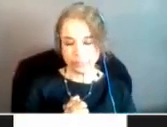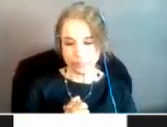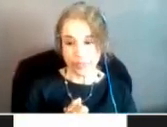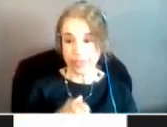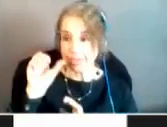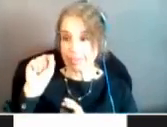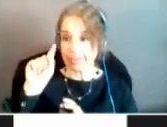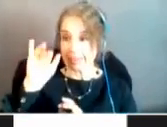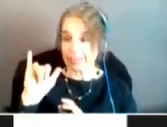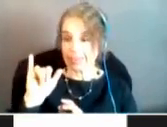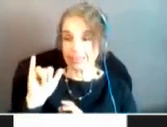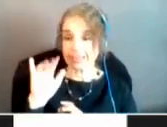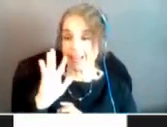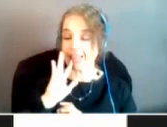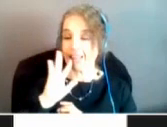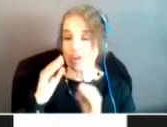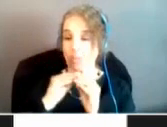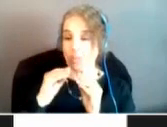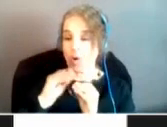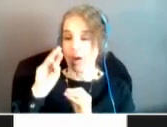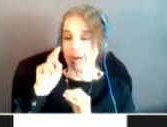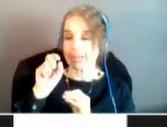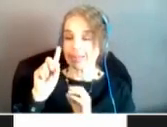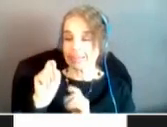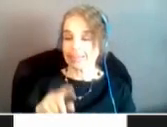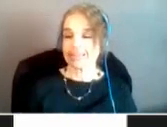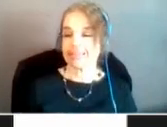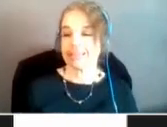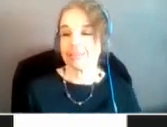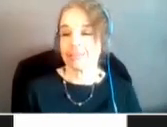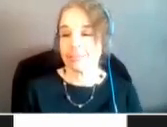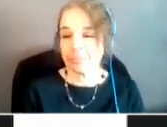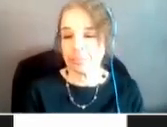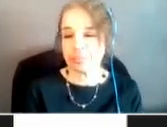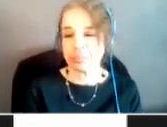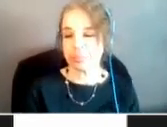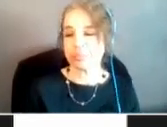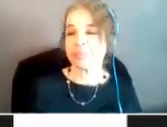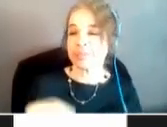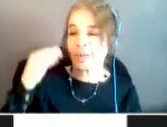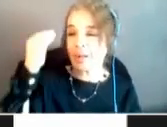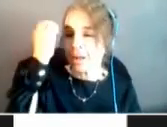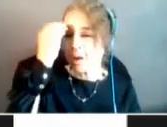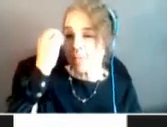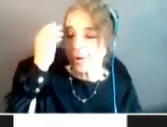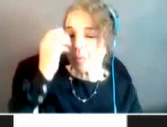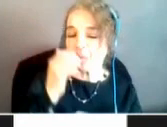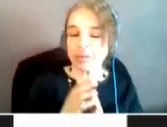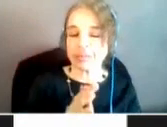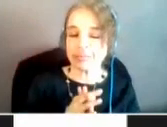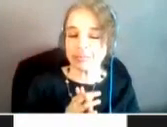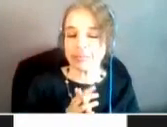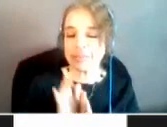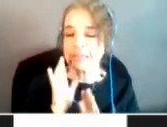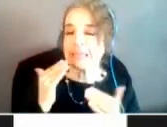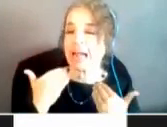Stacy, if you want to unmute, can you tell us a little bit more about what you're asking? Hello. I was just wondering, because I